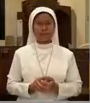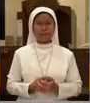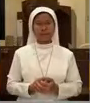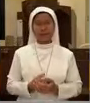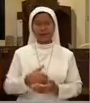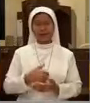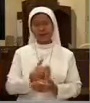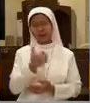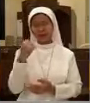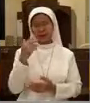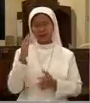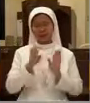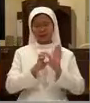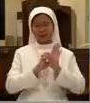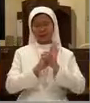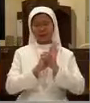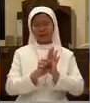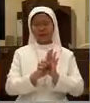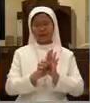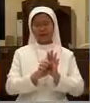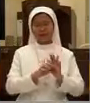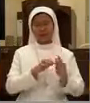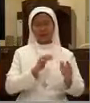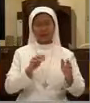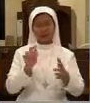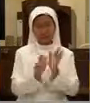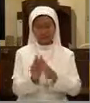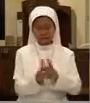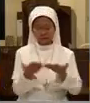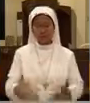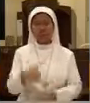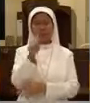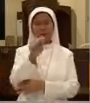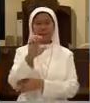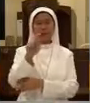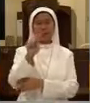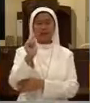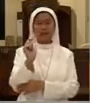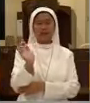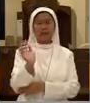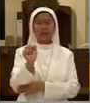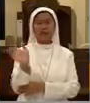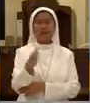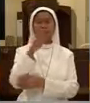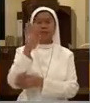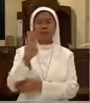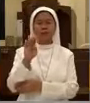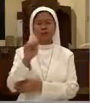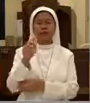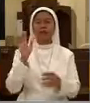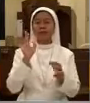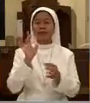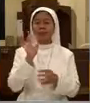Another example, Acts 14, 8 to 18.